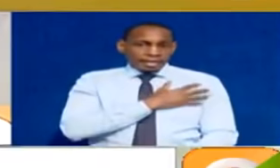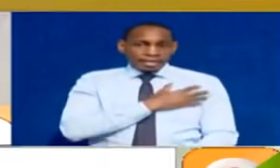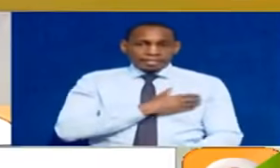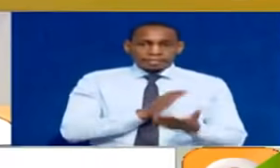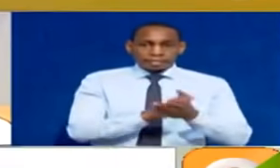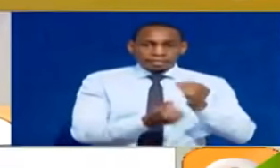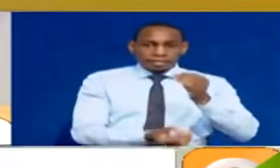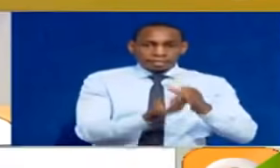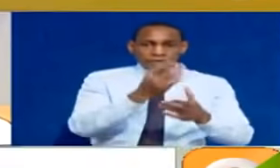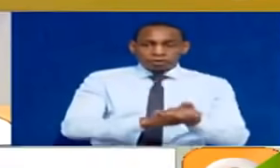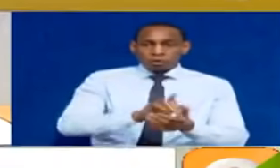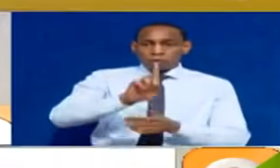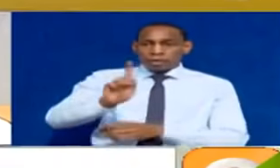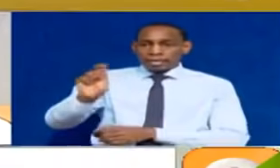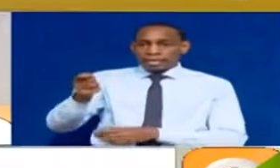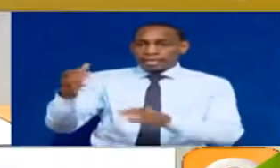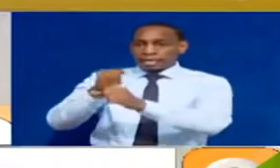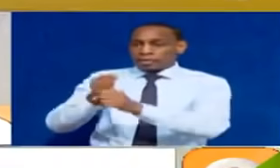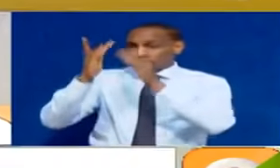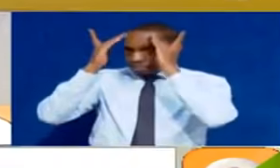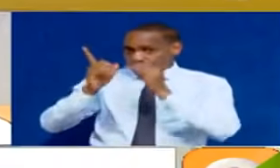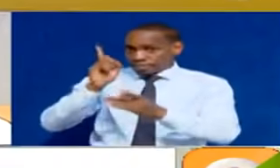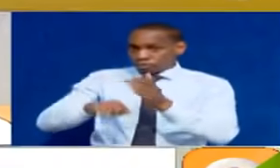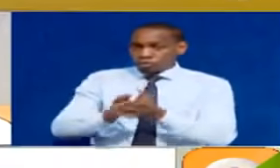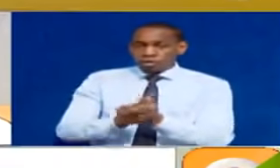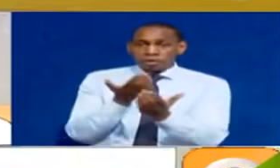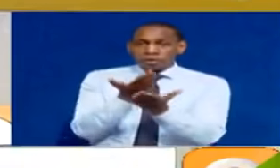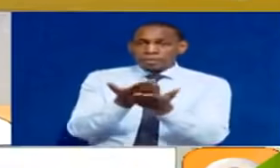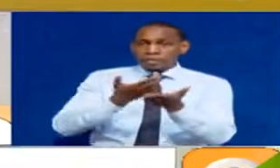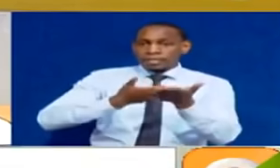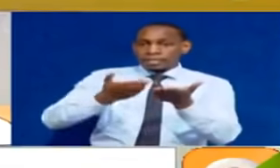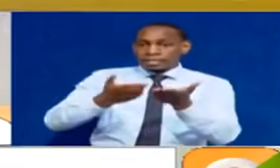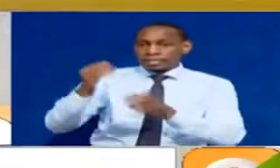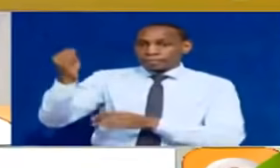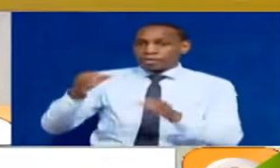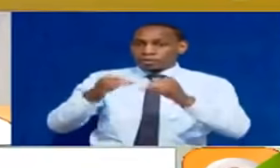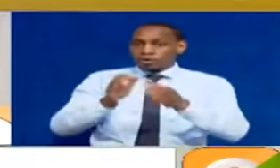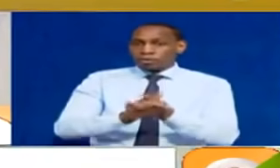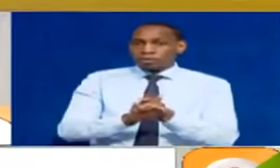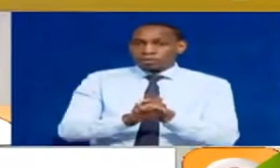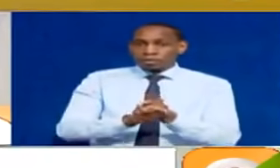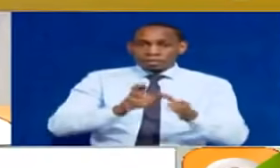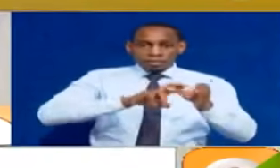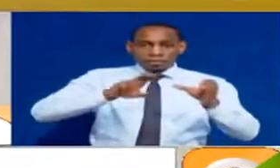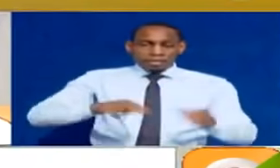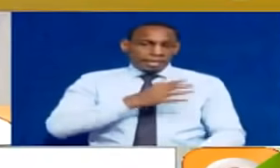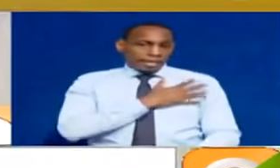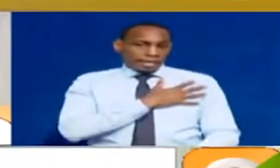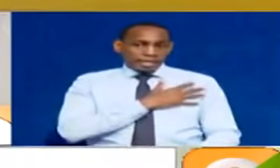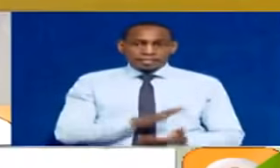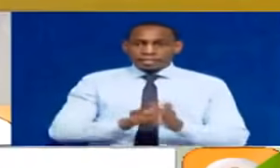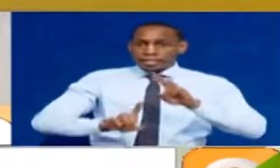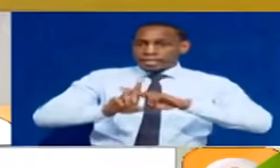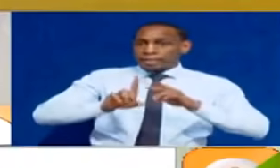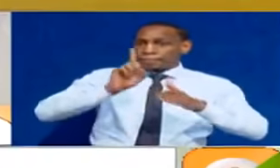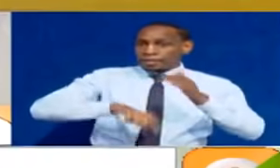constituent parties forming the One Kenya Alliance resolve to petition the registrar of political parties to resign from NASA, it is